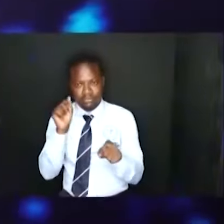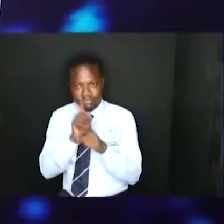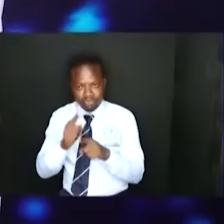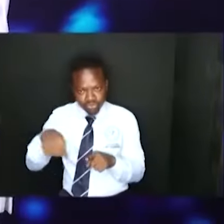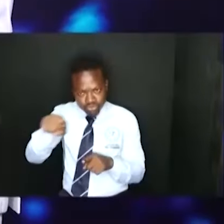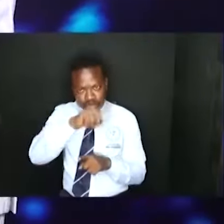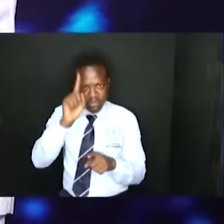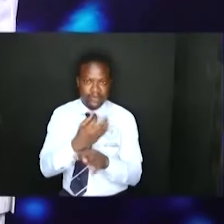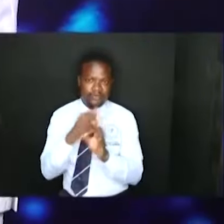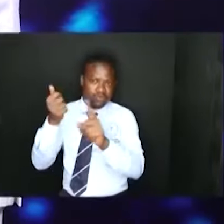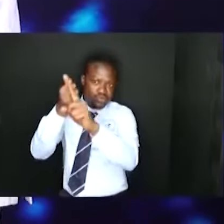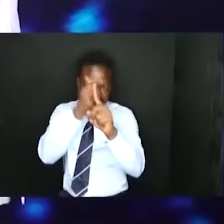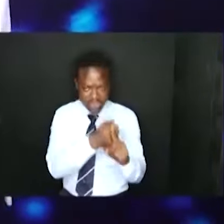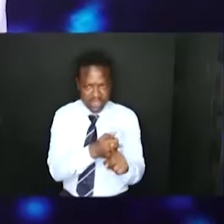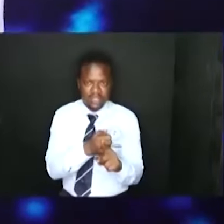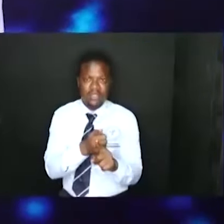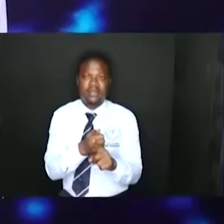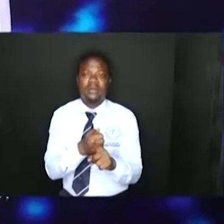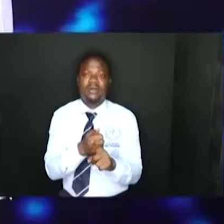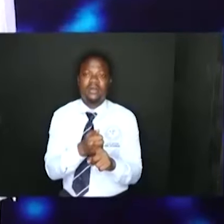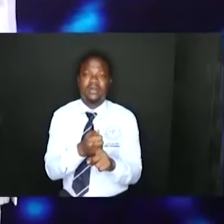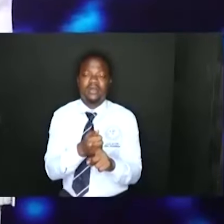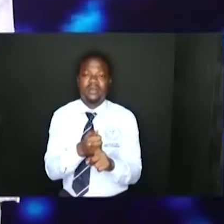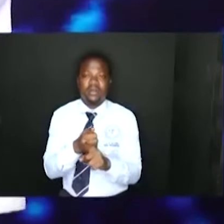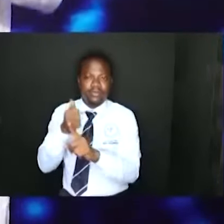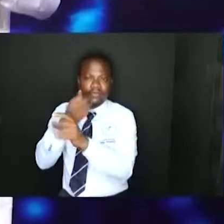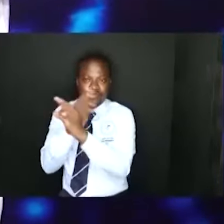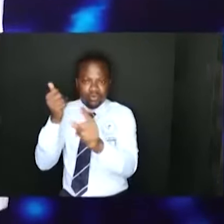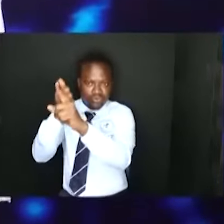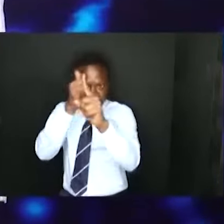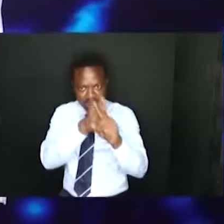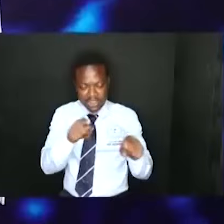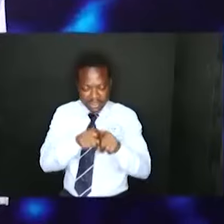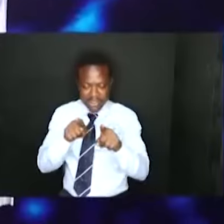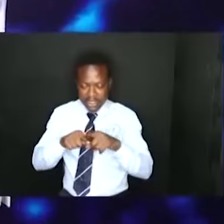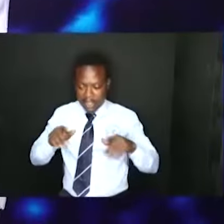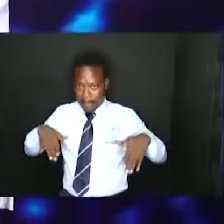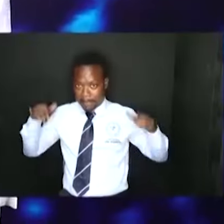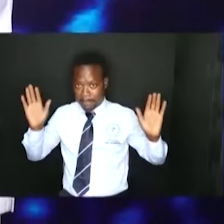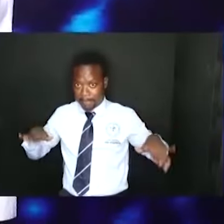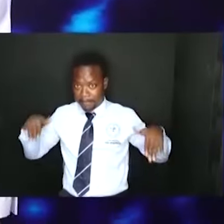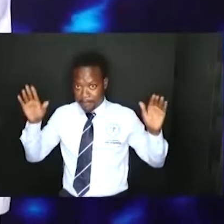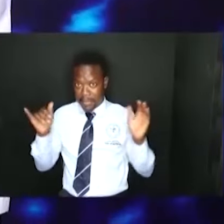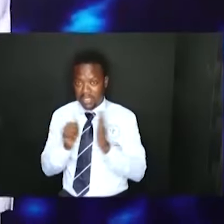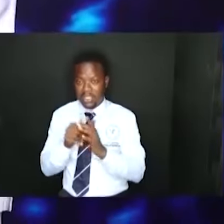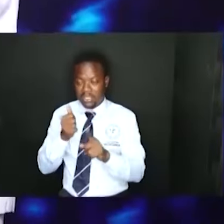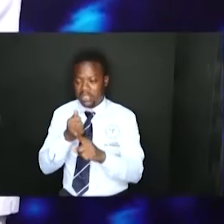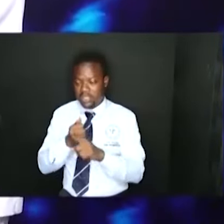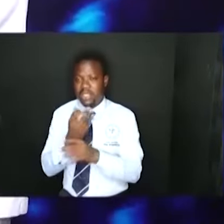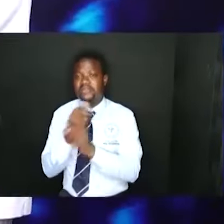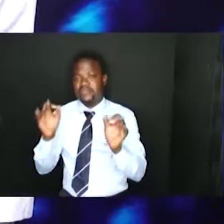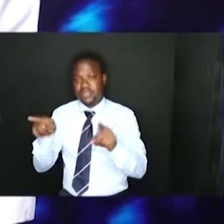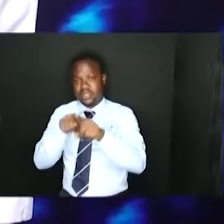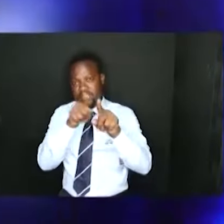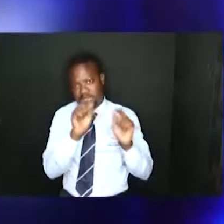today. Adofunum like a bird from the foul listener. Say wo nya ofa hu die che say anoma we ja no na we free free sum